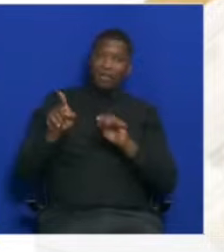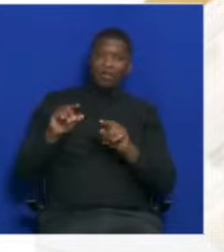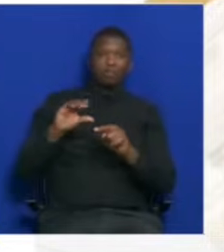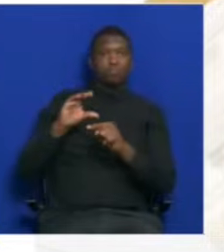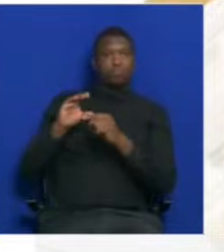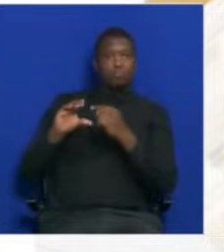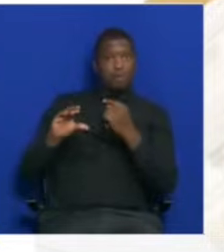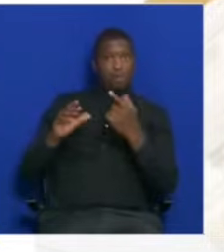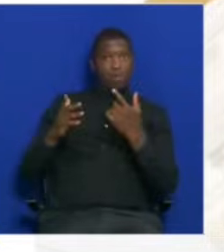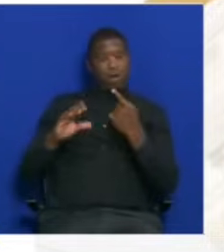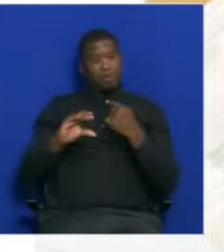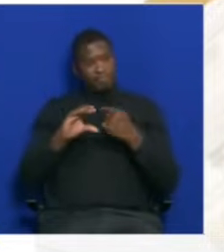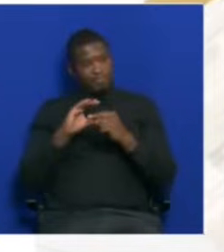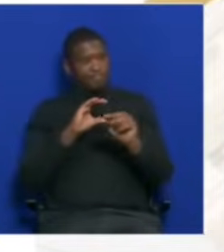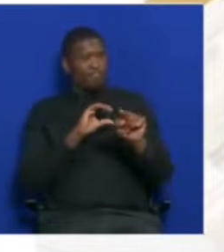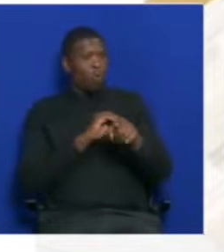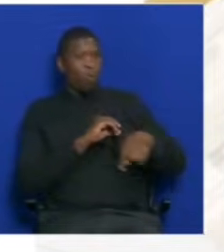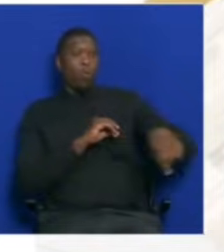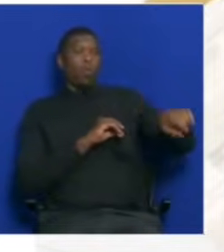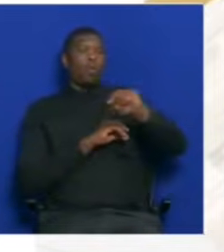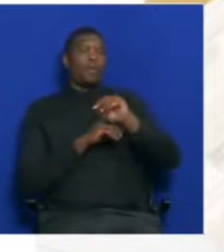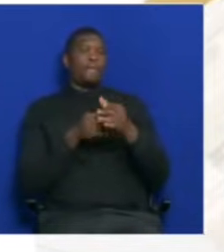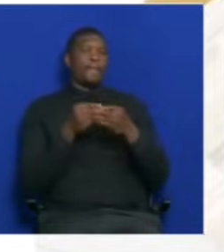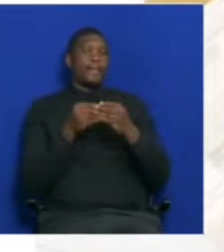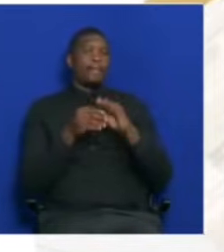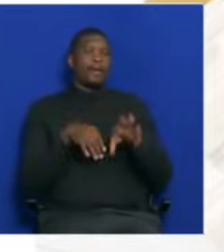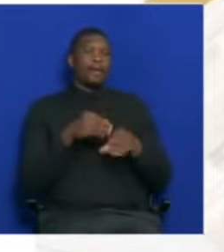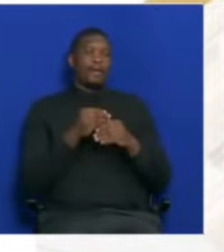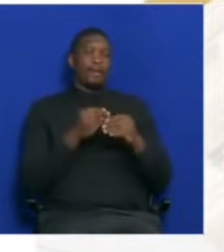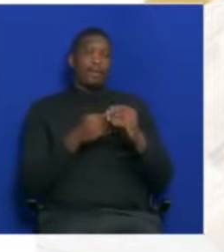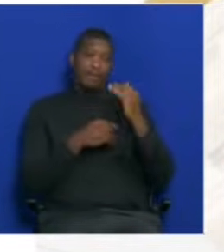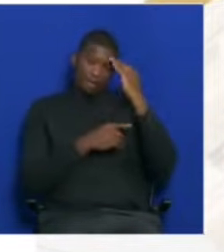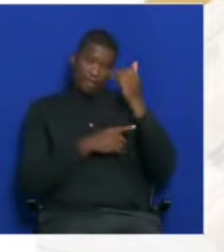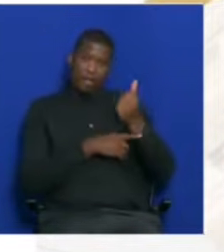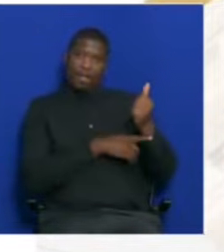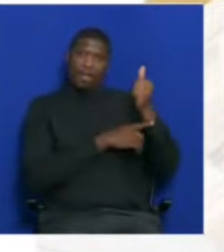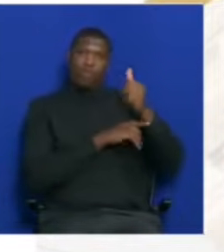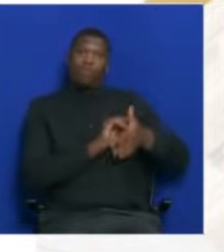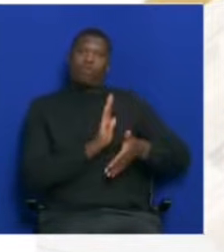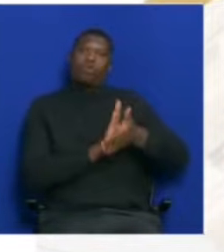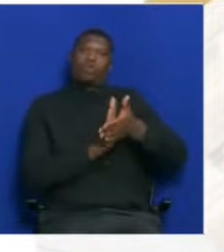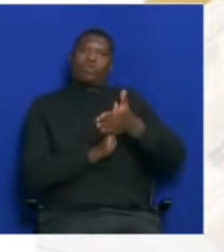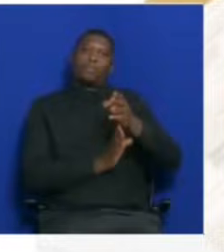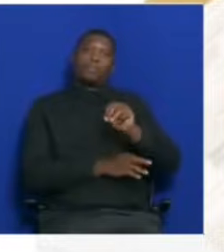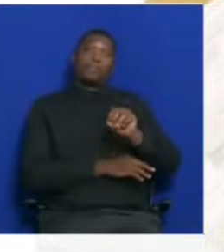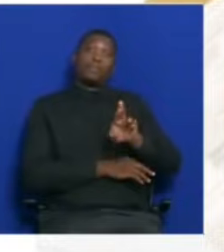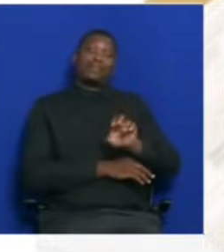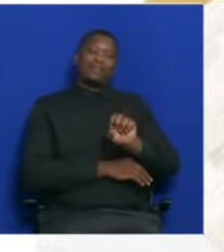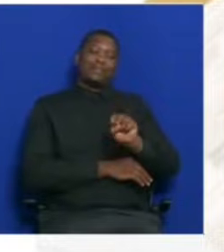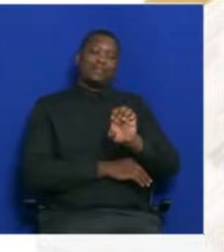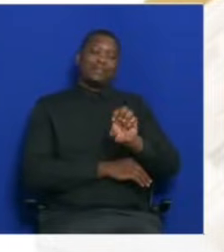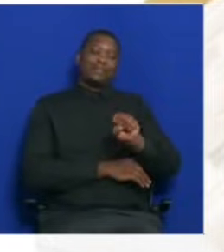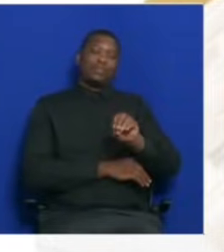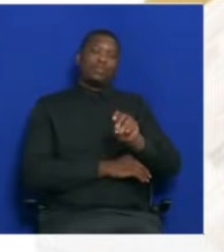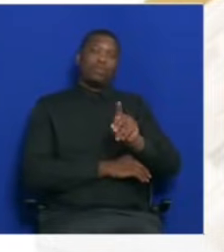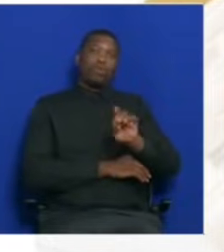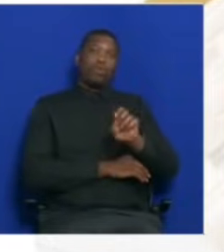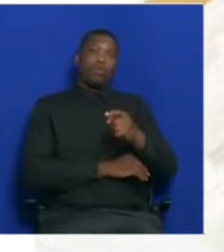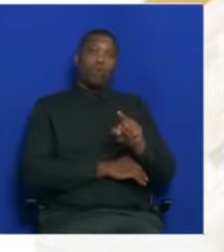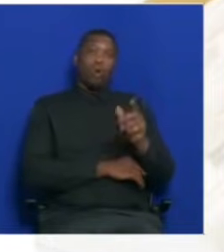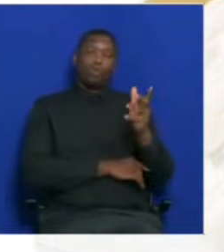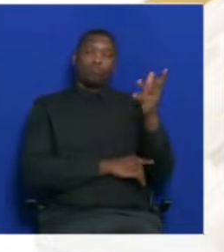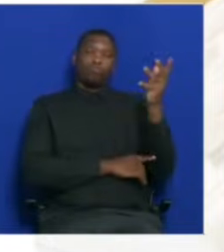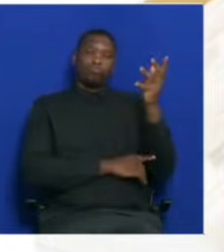designated members and the head of operations, Mr. Sesoko, for a presentation to take place on